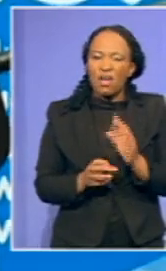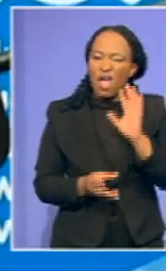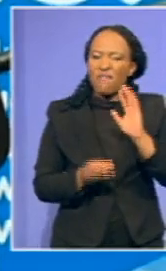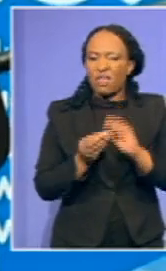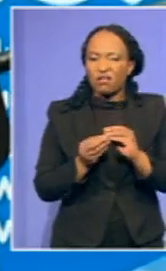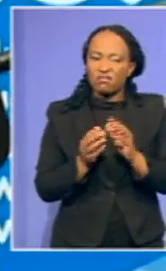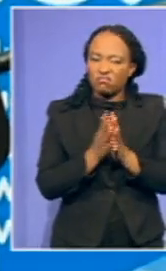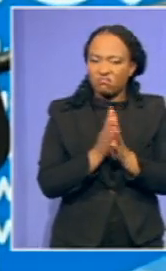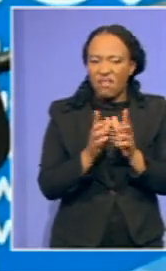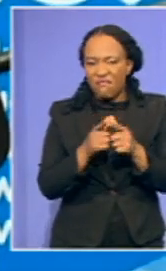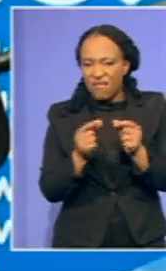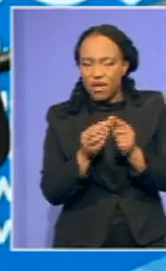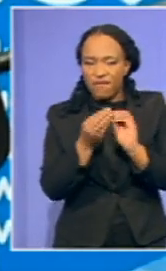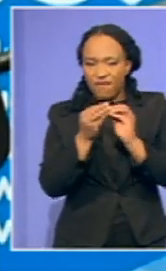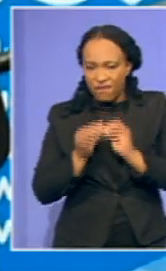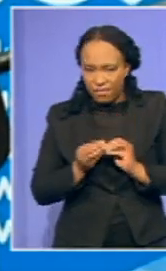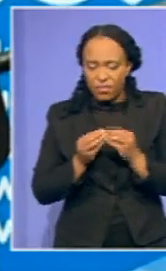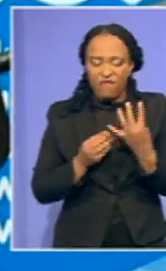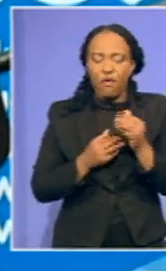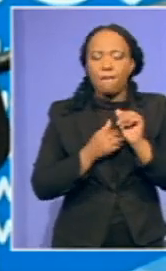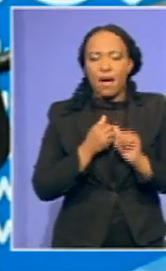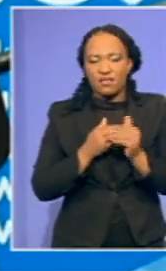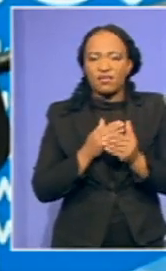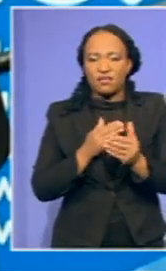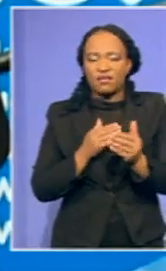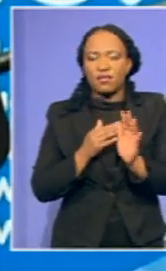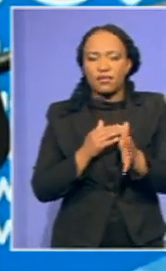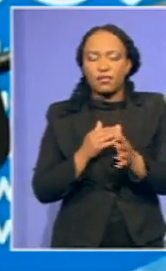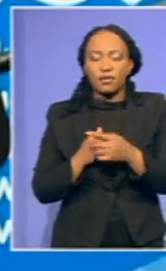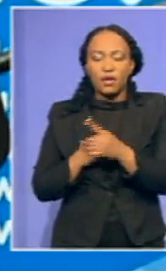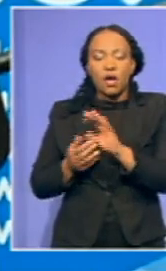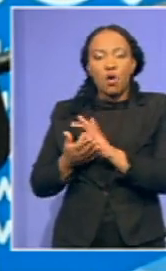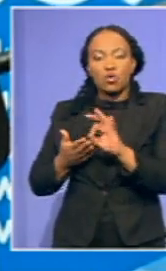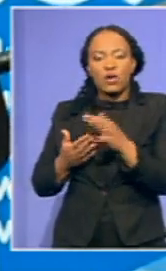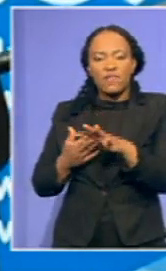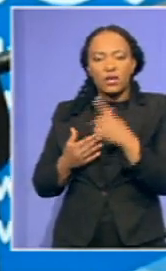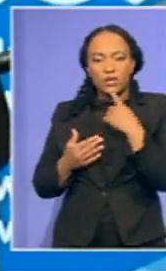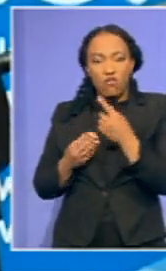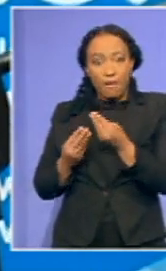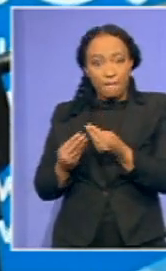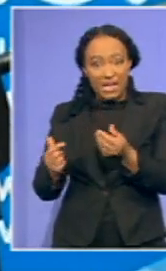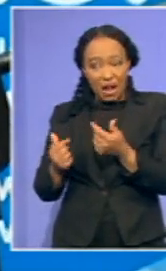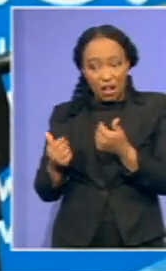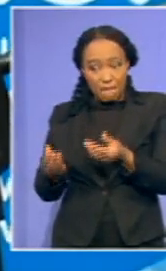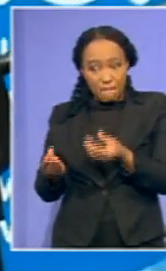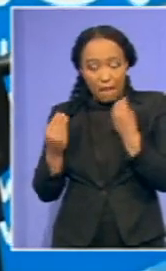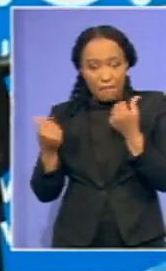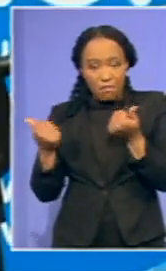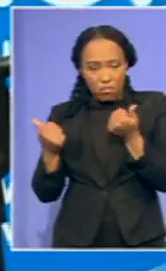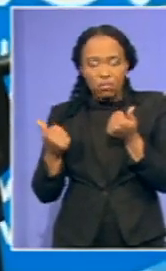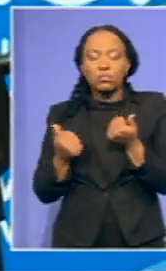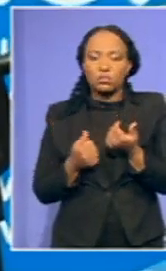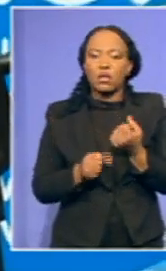And we have a commitment from the contractor that once the material is on site, they will ensure that then they get to